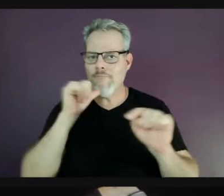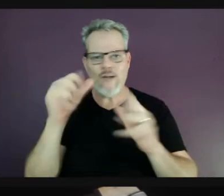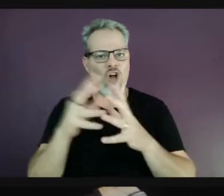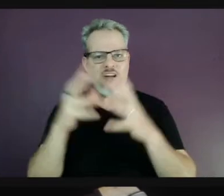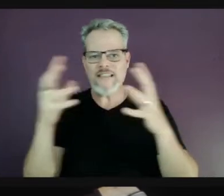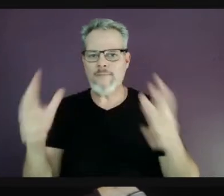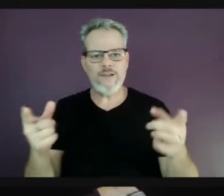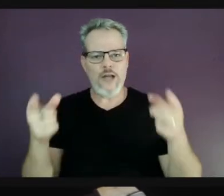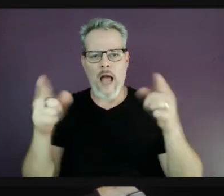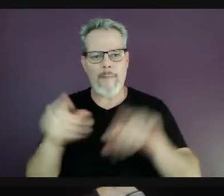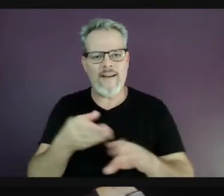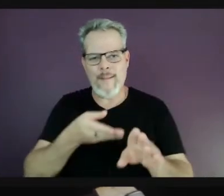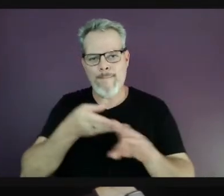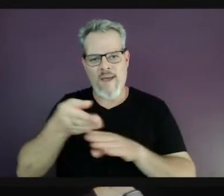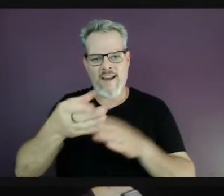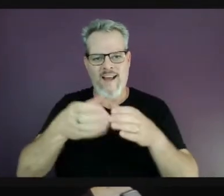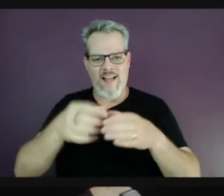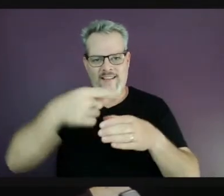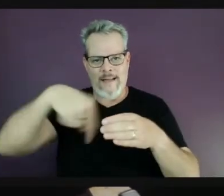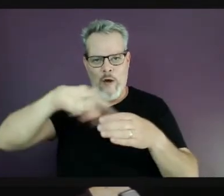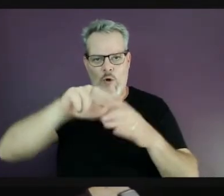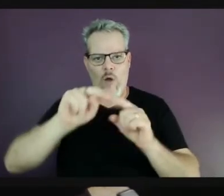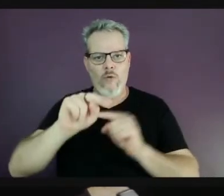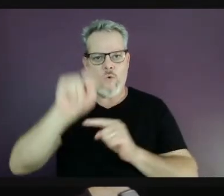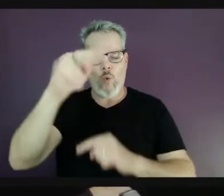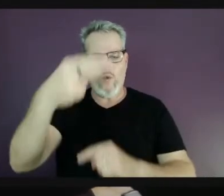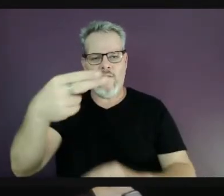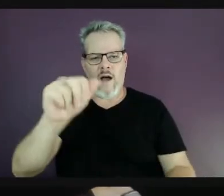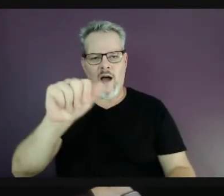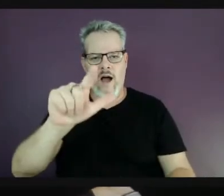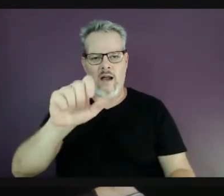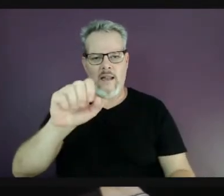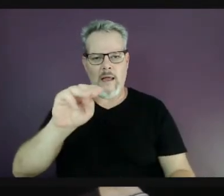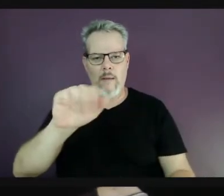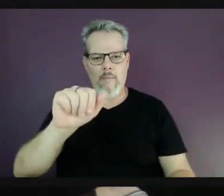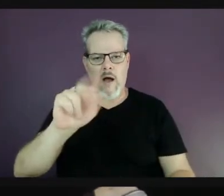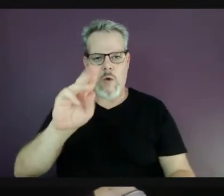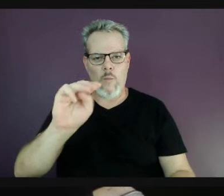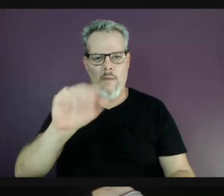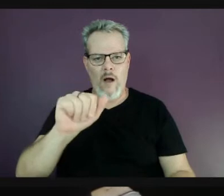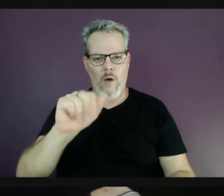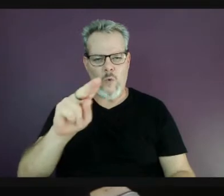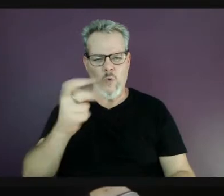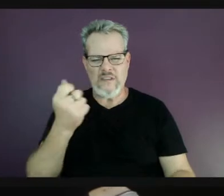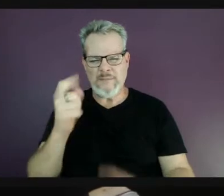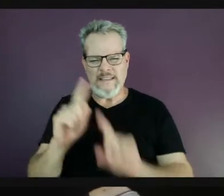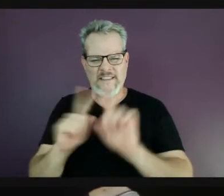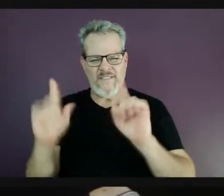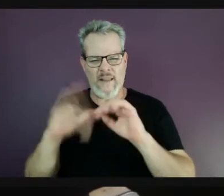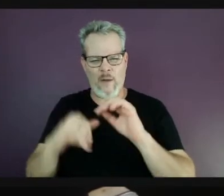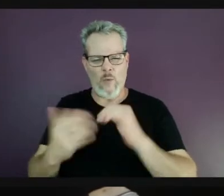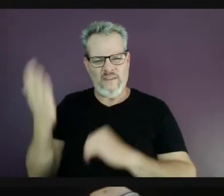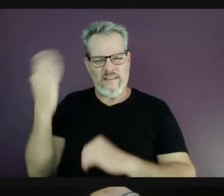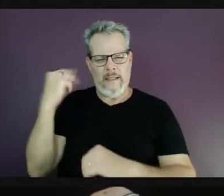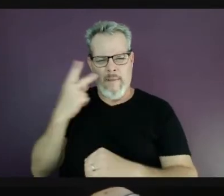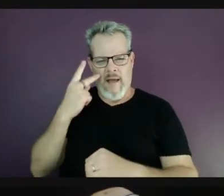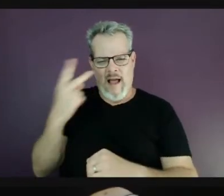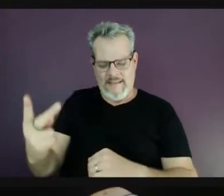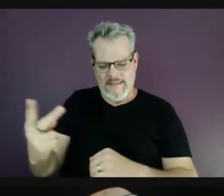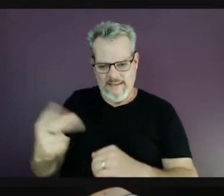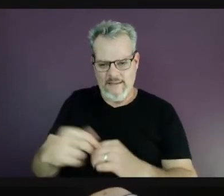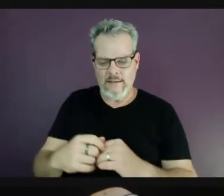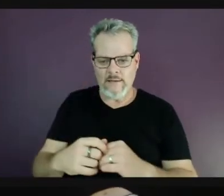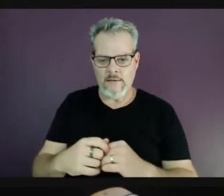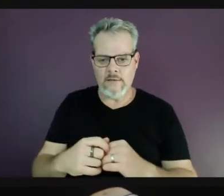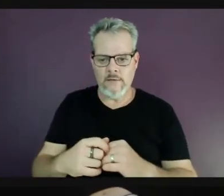in the main caldera to the north, the Halemaumau. So this is a little bit different than we've seen in the past. And to go along